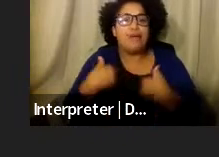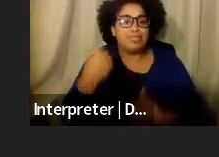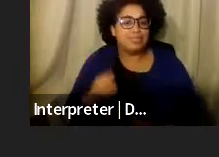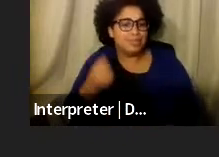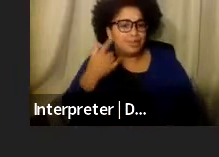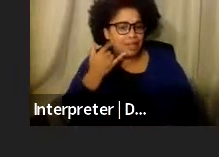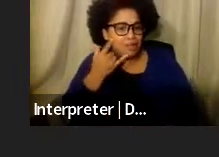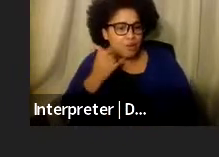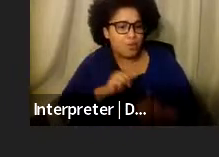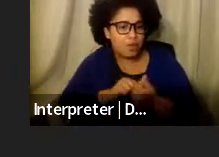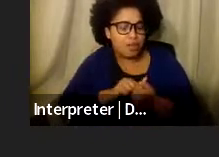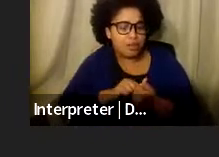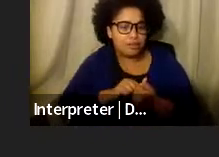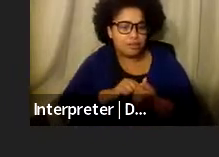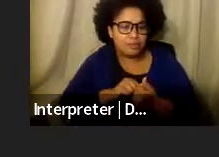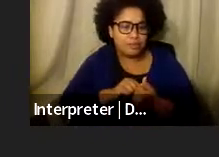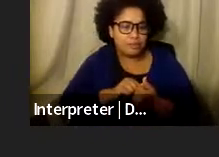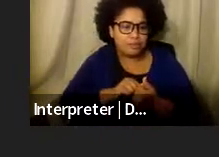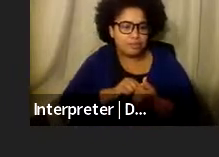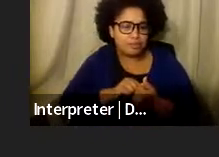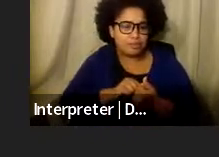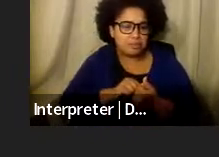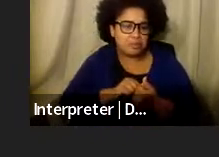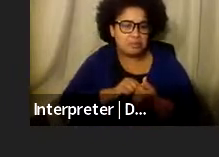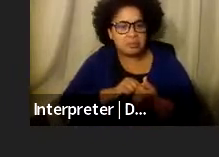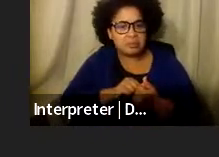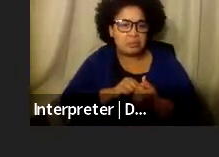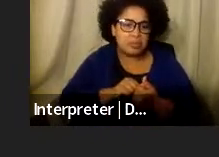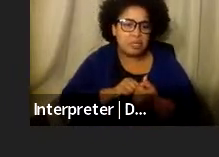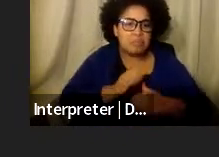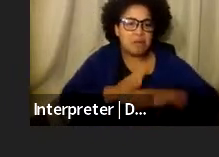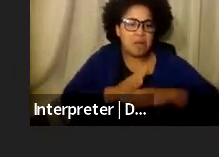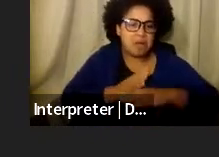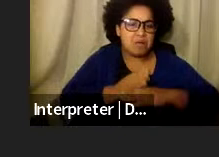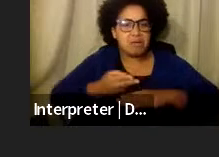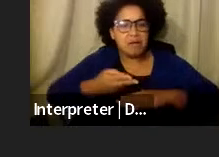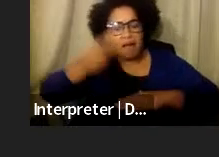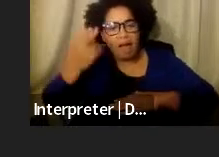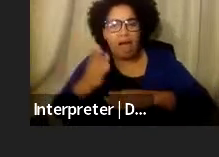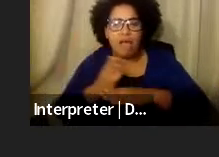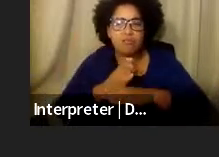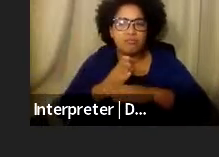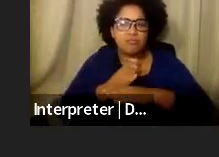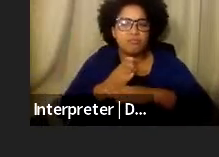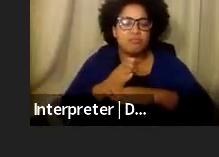California with pretty moderate and even high levels of